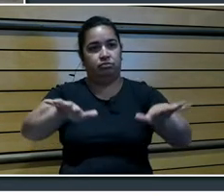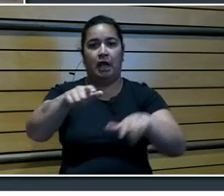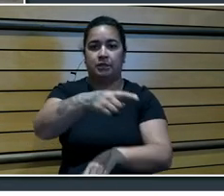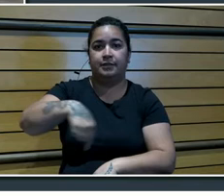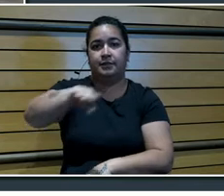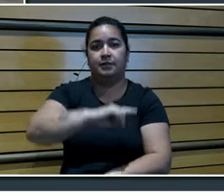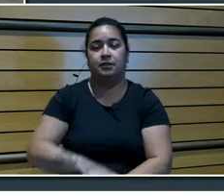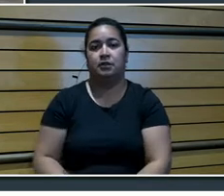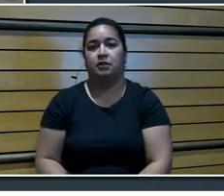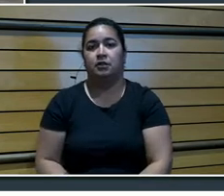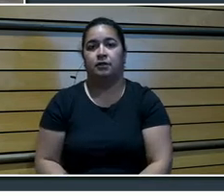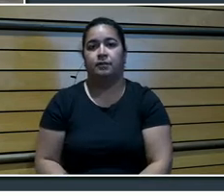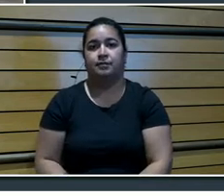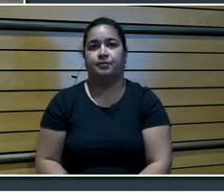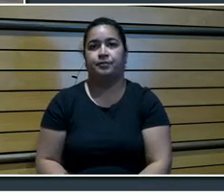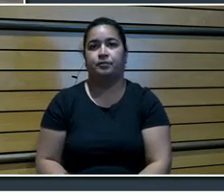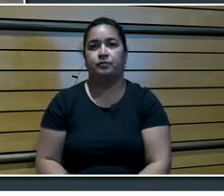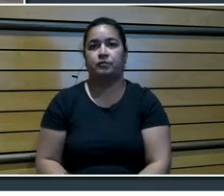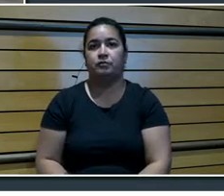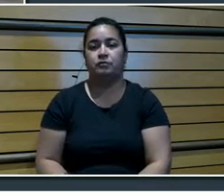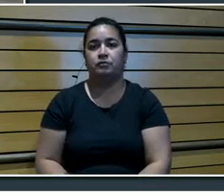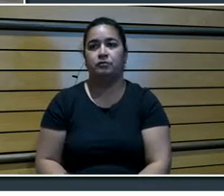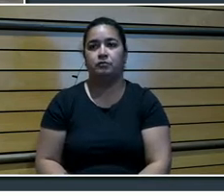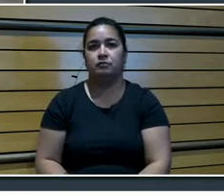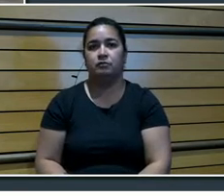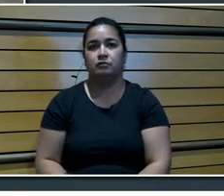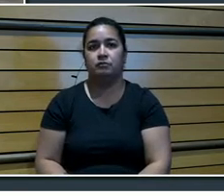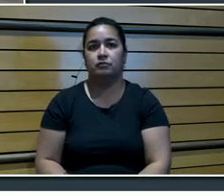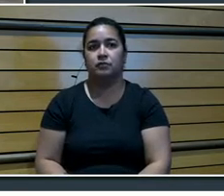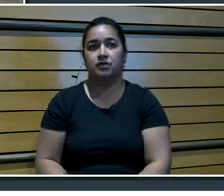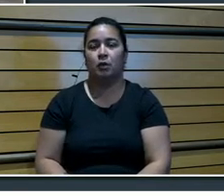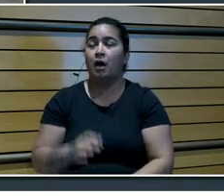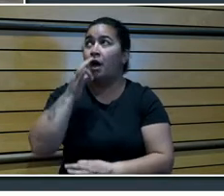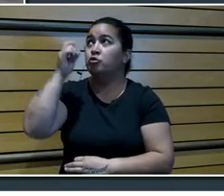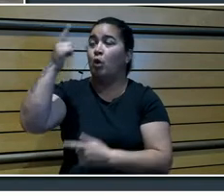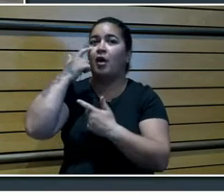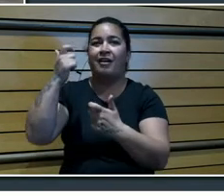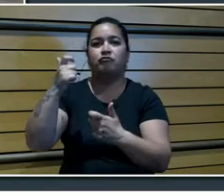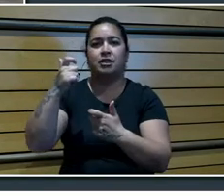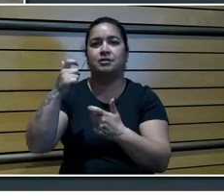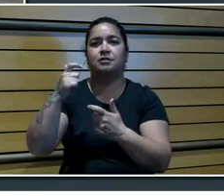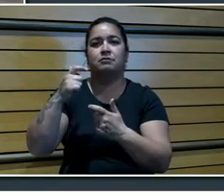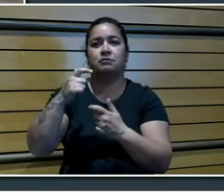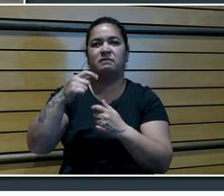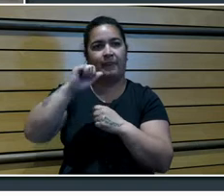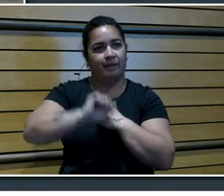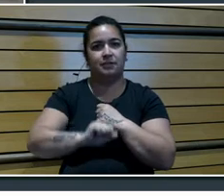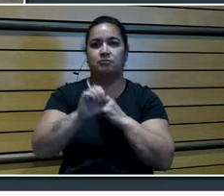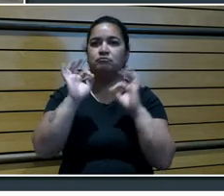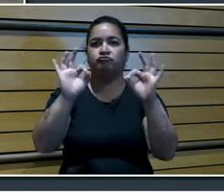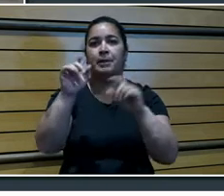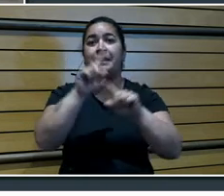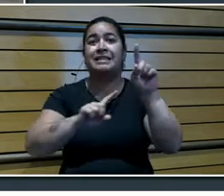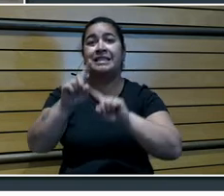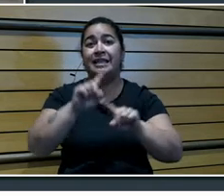jehu ki te kaupapa ko mana ko hia. O koro wai te hoki mo tēnei ra. Tēnei mātou kei te inua i